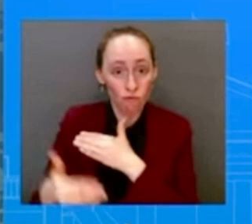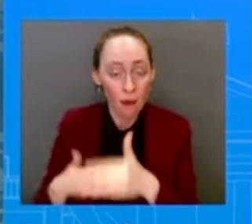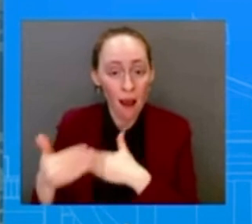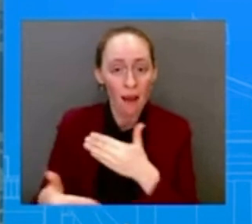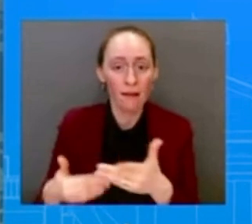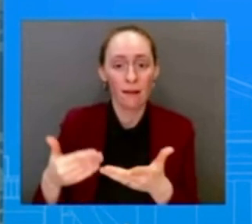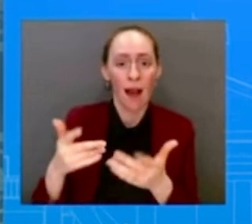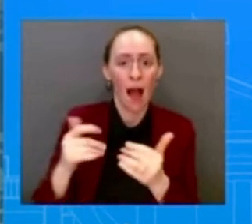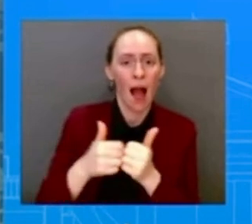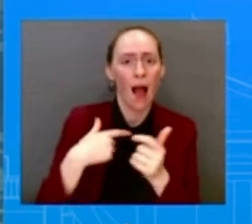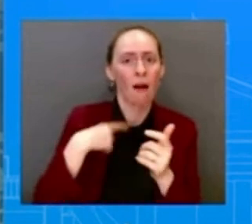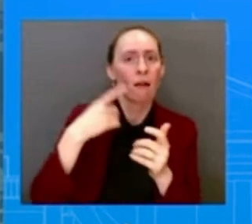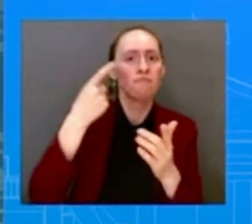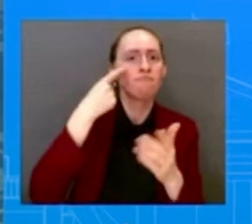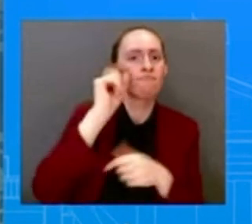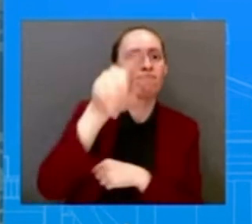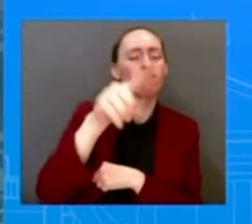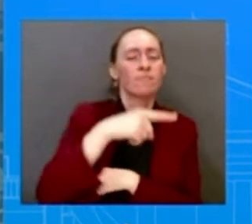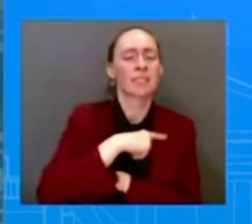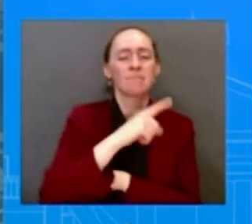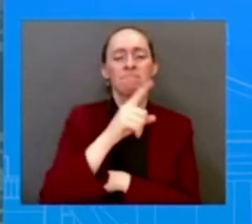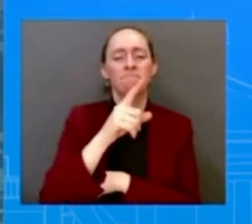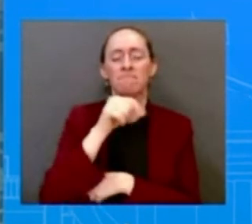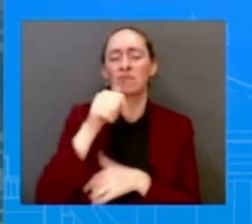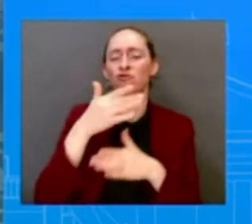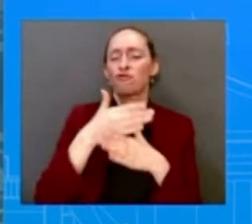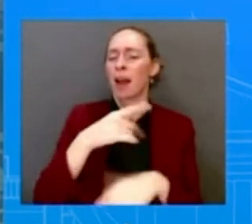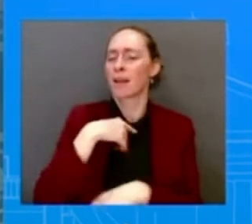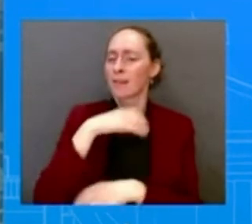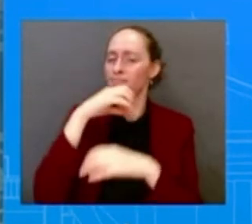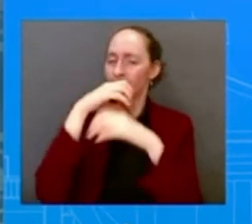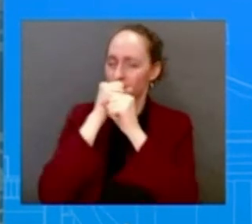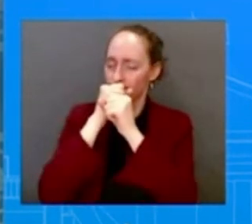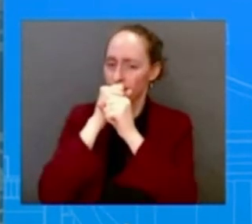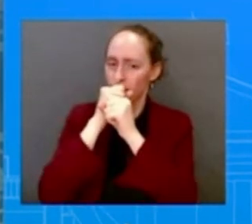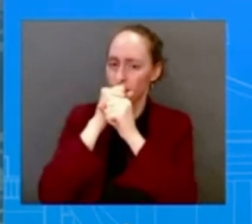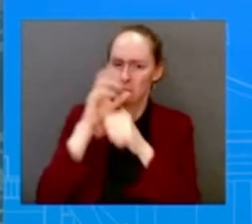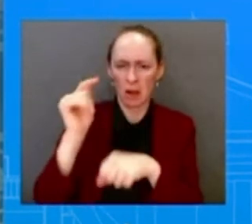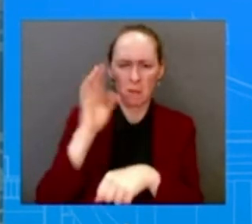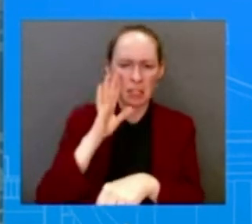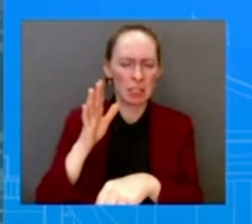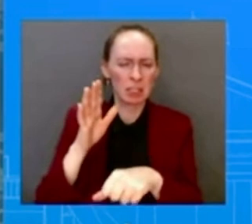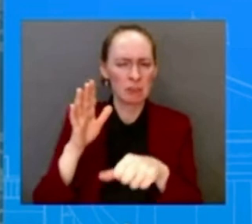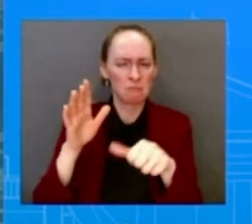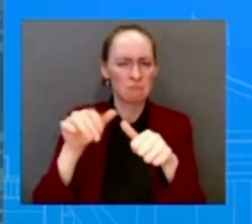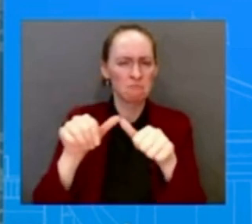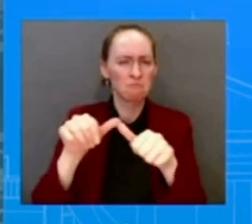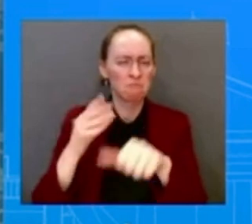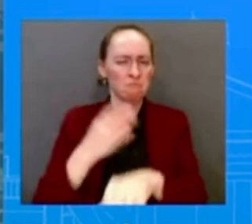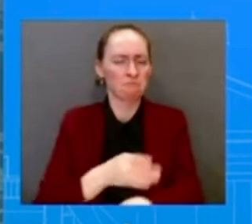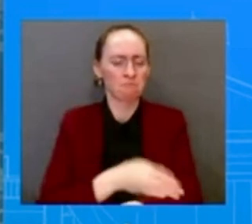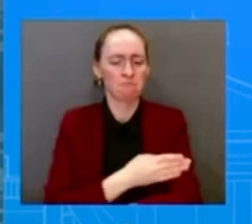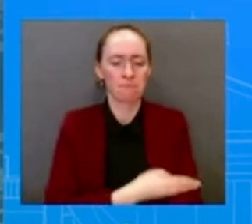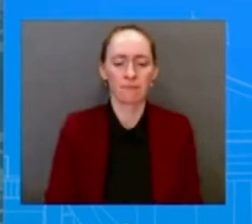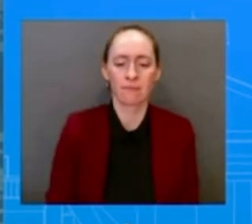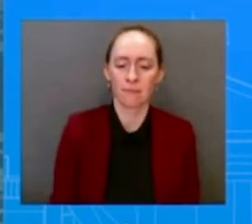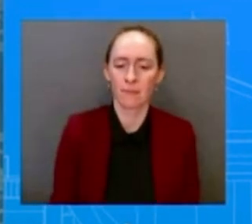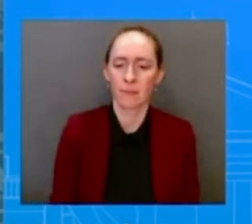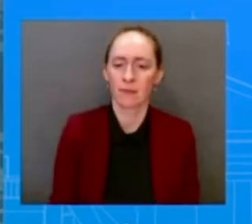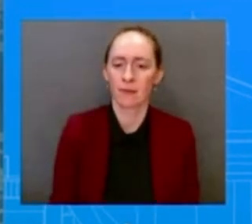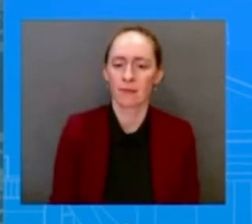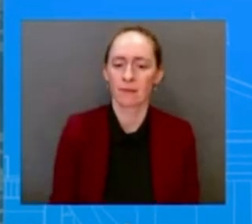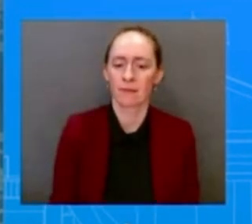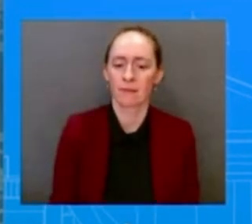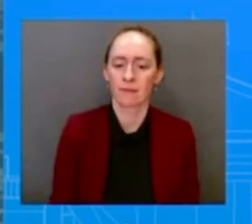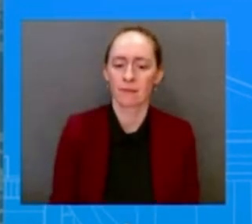our own knowledge base with respect to these systems. Just one more quick question on the object. Can you say anything about the